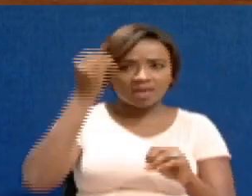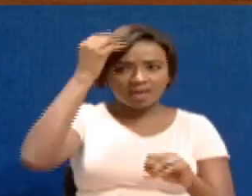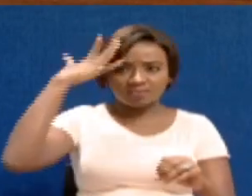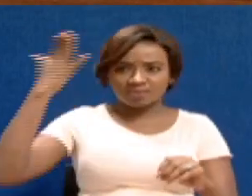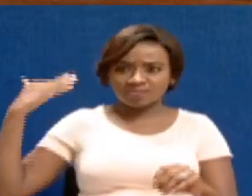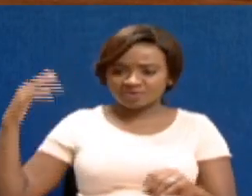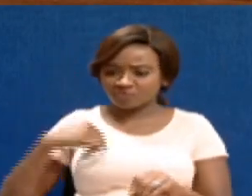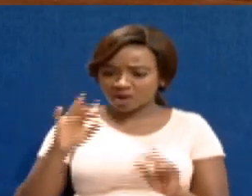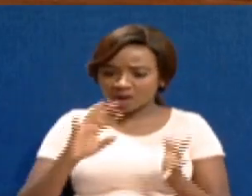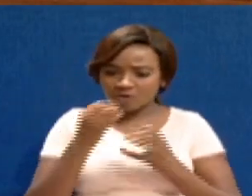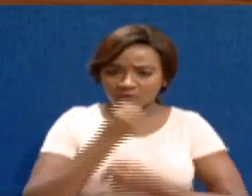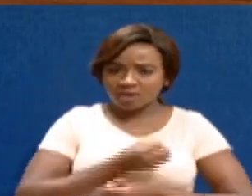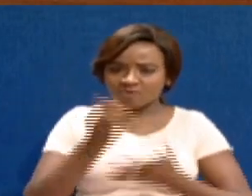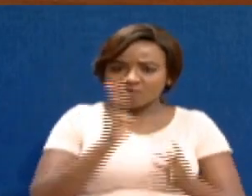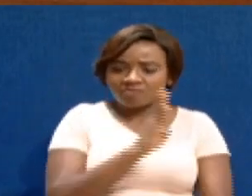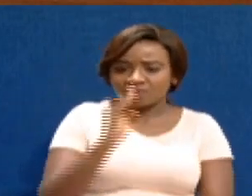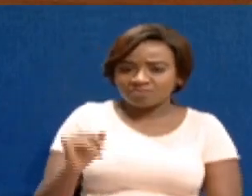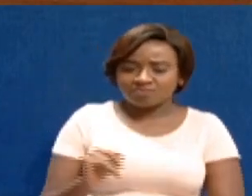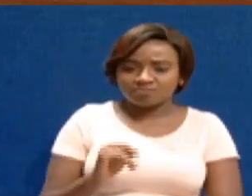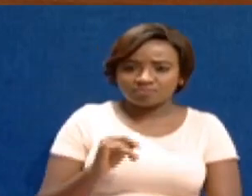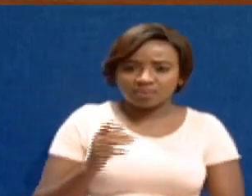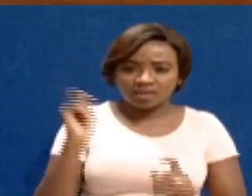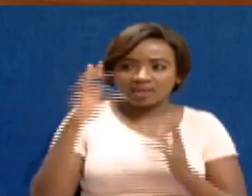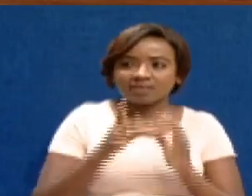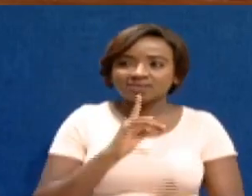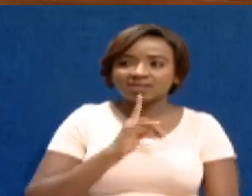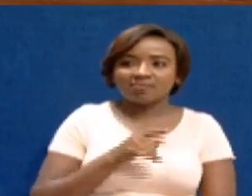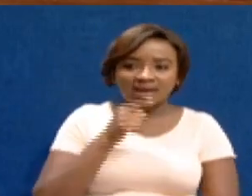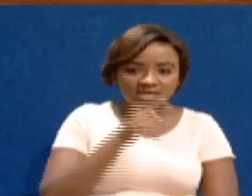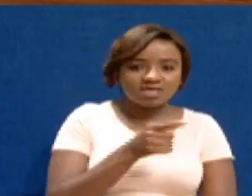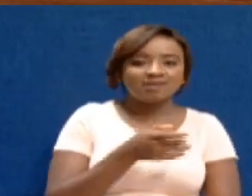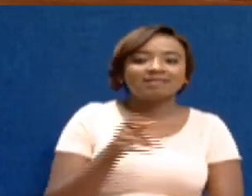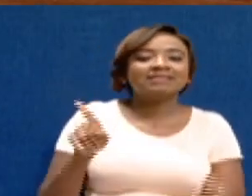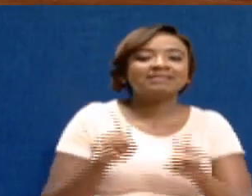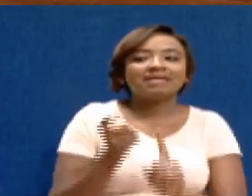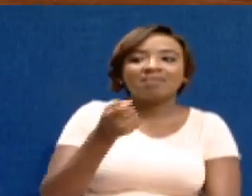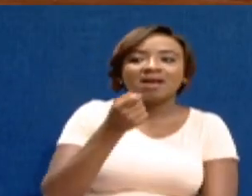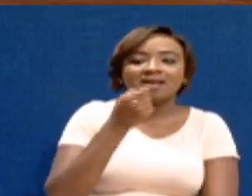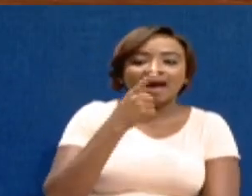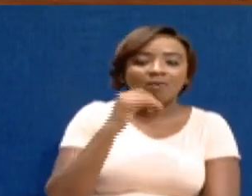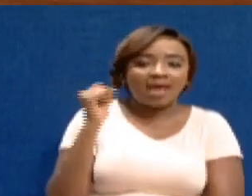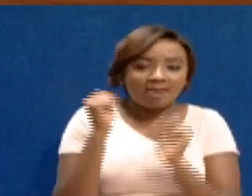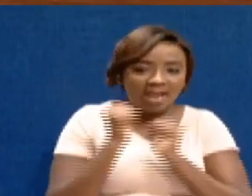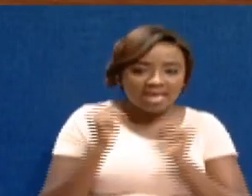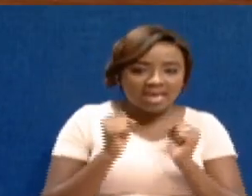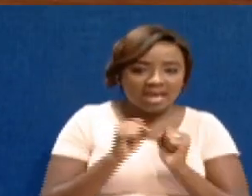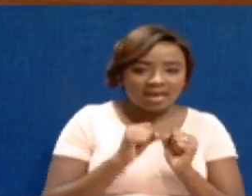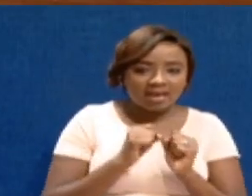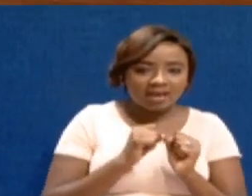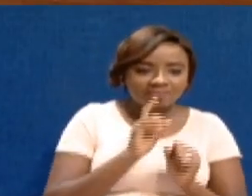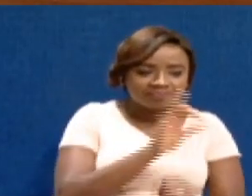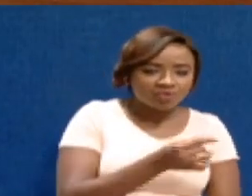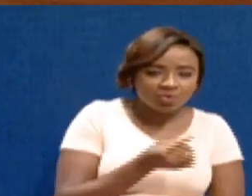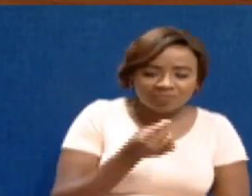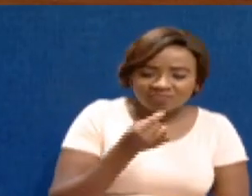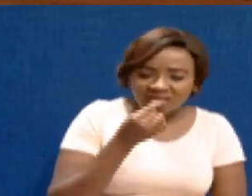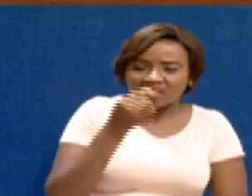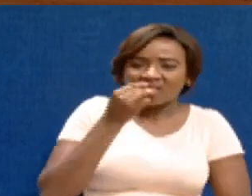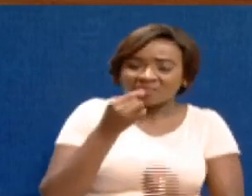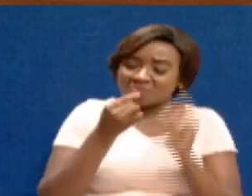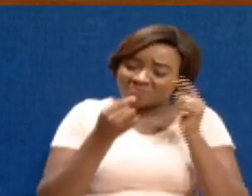on reaching a consensus. Yeah. So I think it's unfair to say that because Gladys has raised